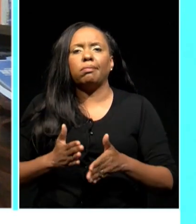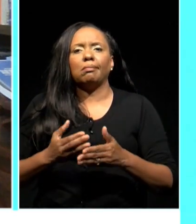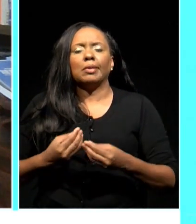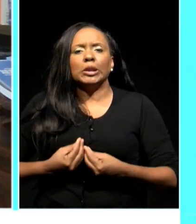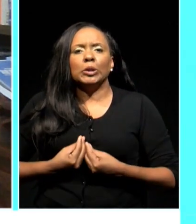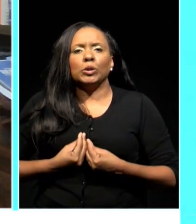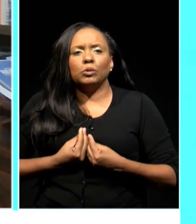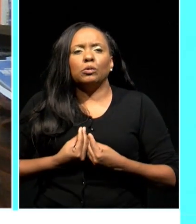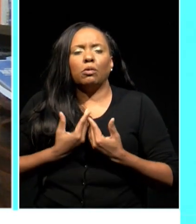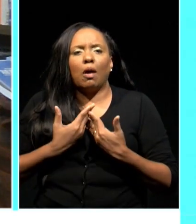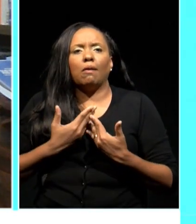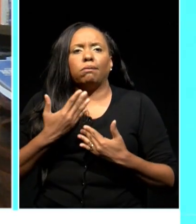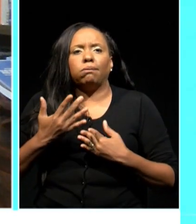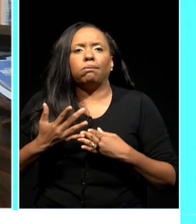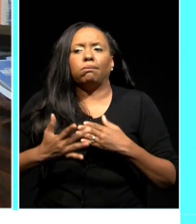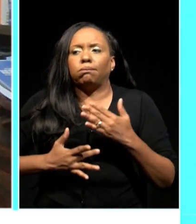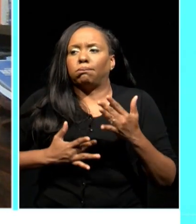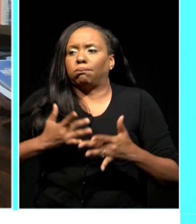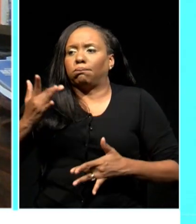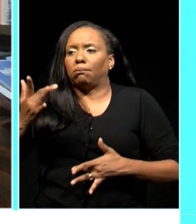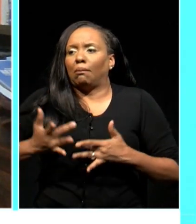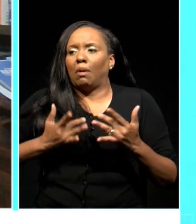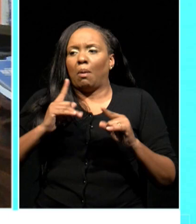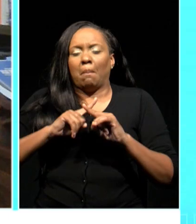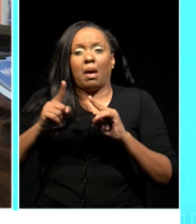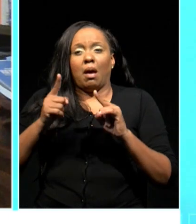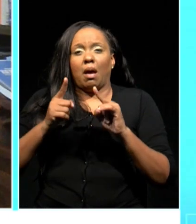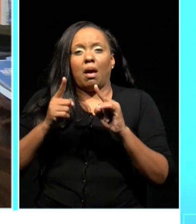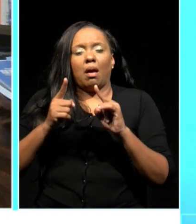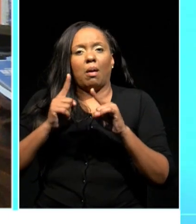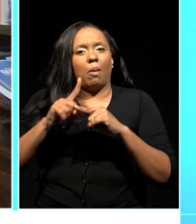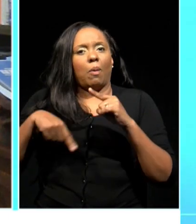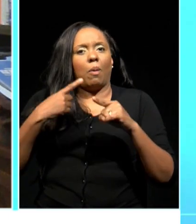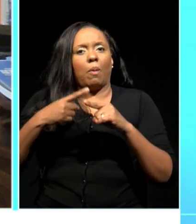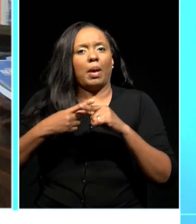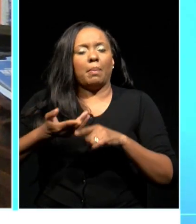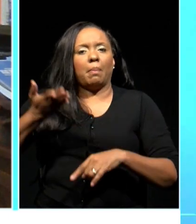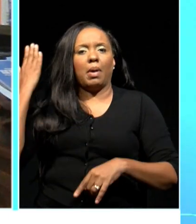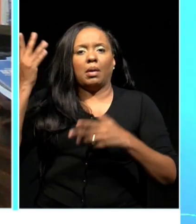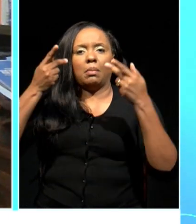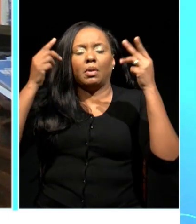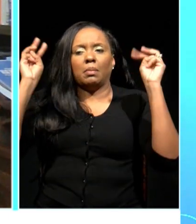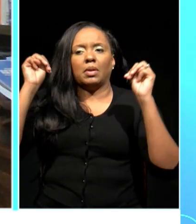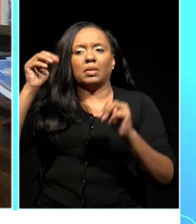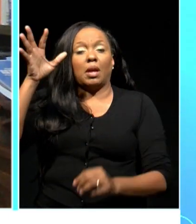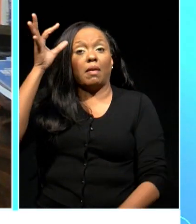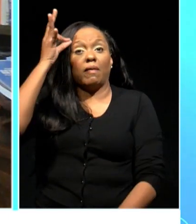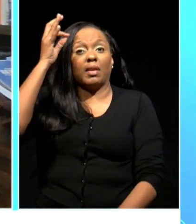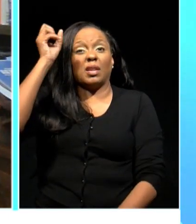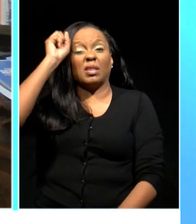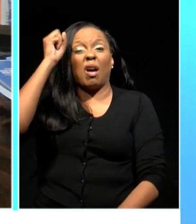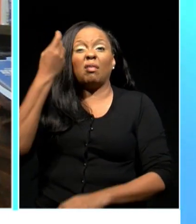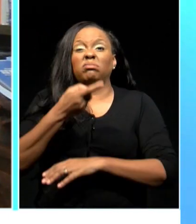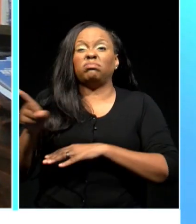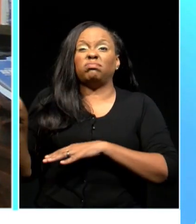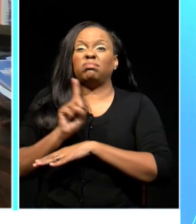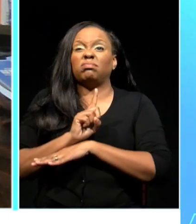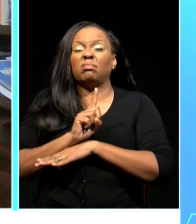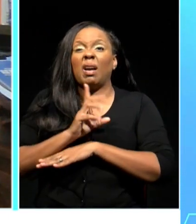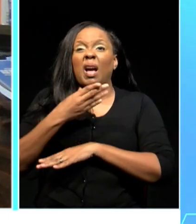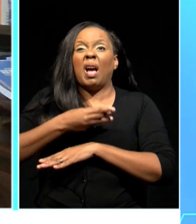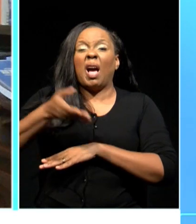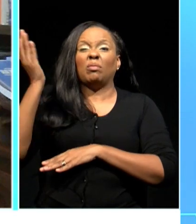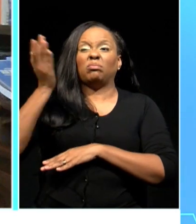fizzled out after the unfortunate statements by the former Prime Minister. That is, of course, Frondell Stewart, with